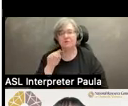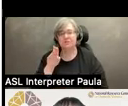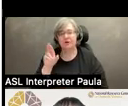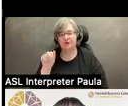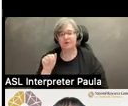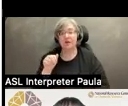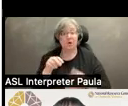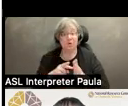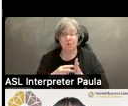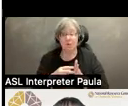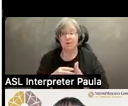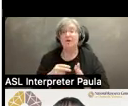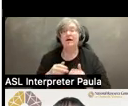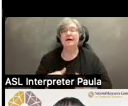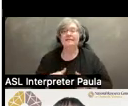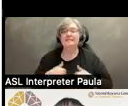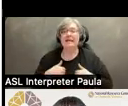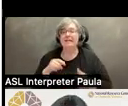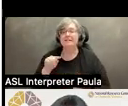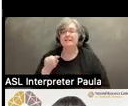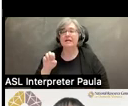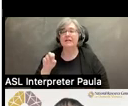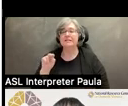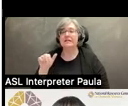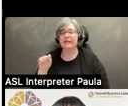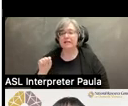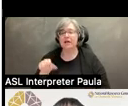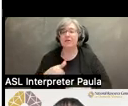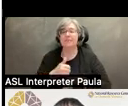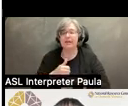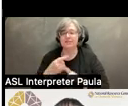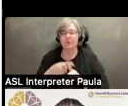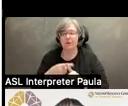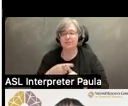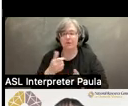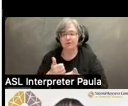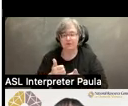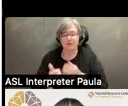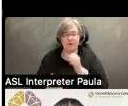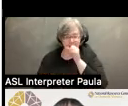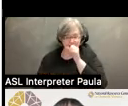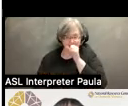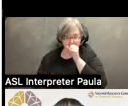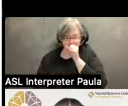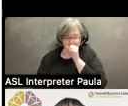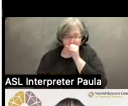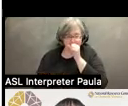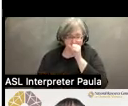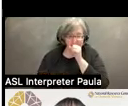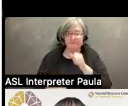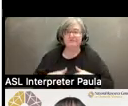TBRA, TBRA stands for tenant-based rental assistance. So it is a tenant-based model where a